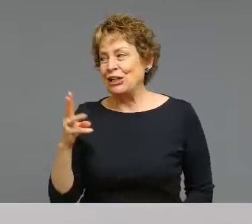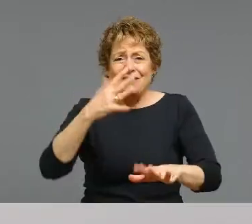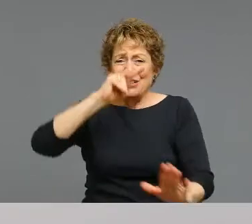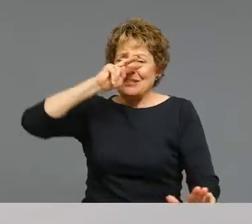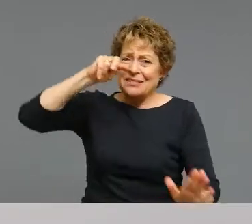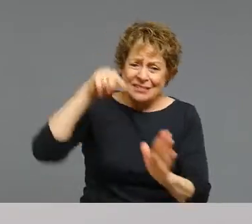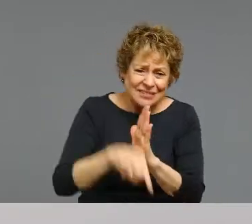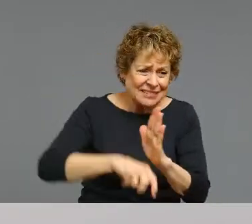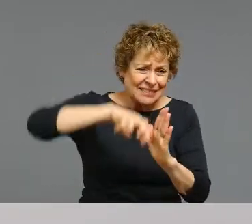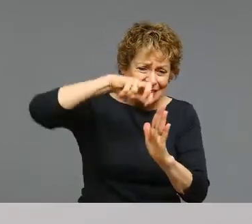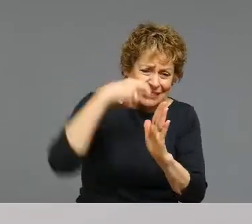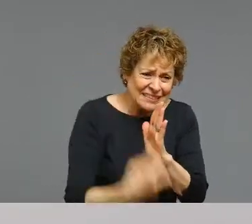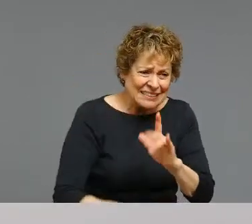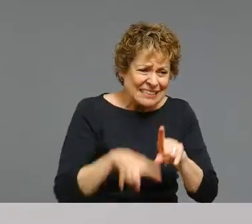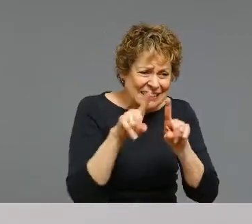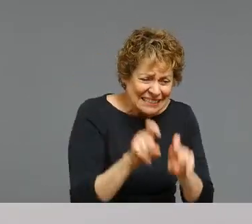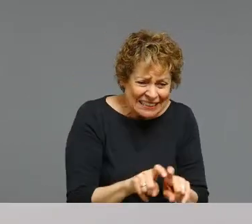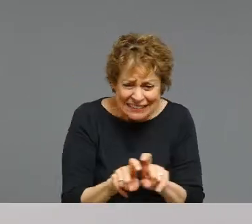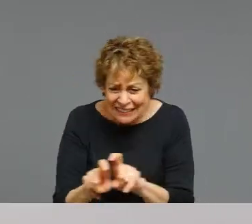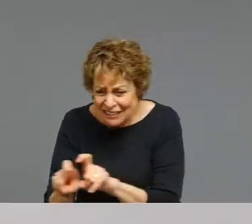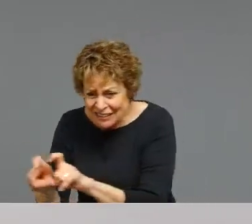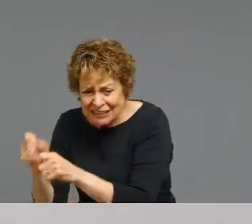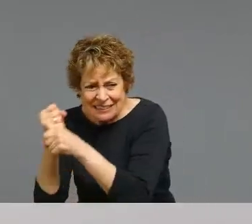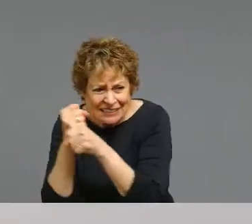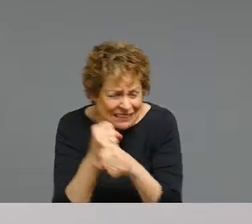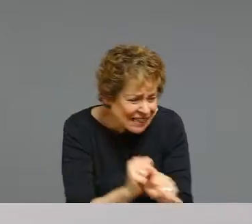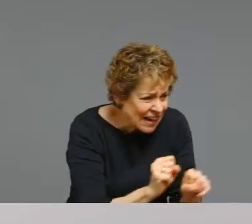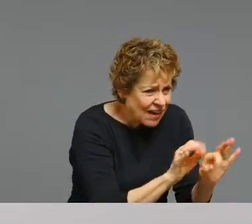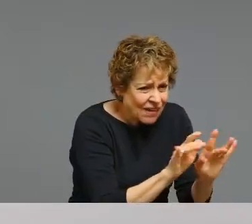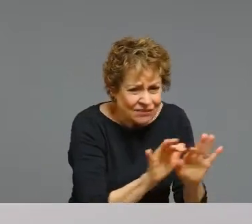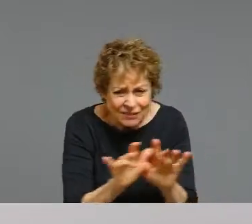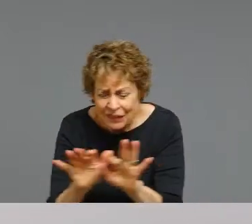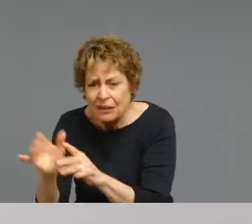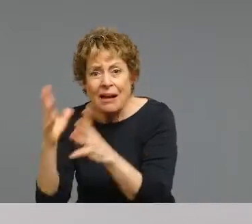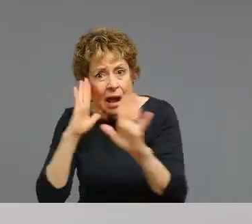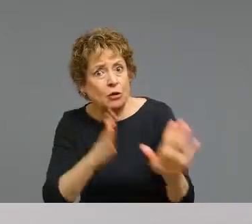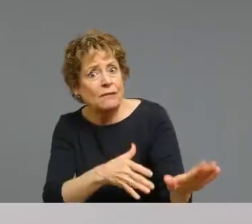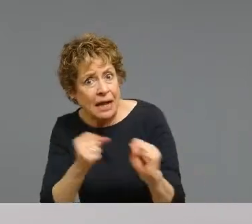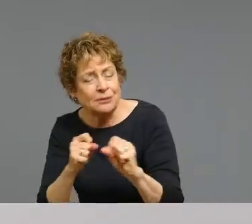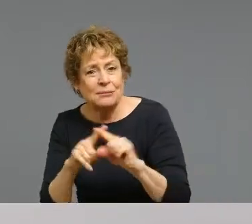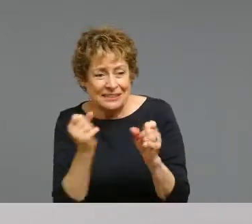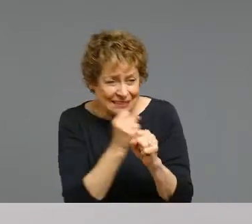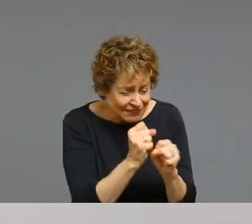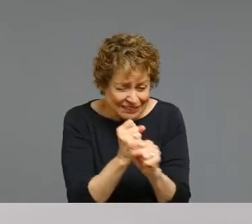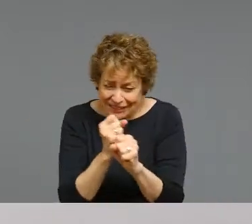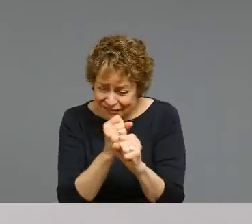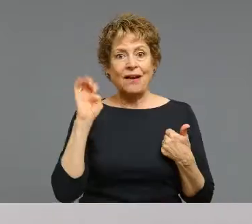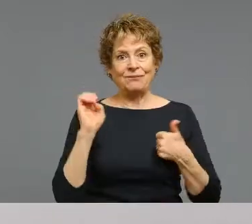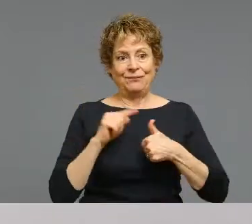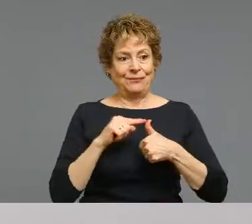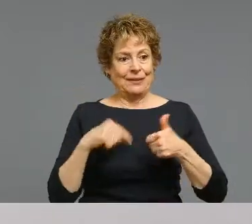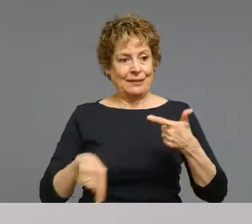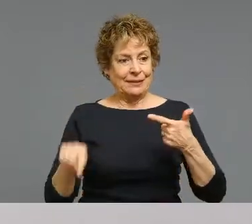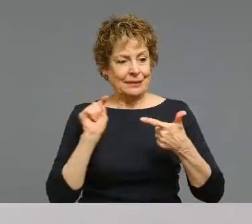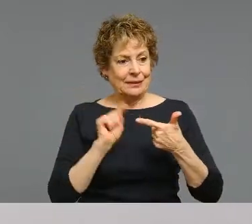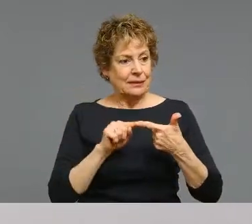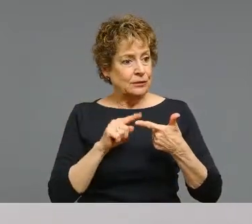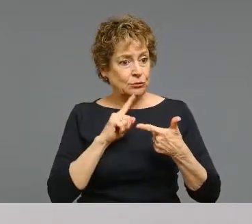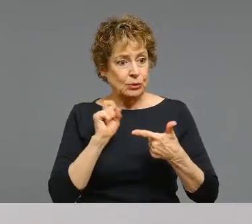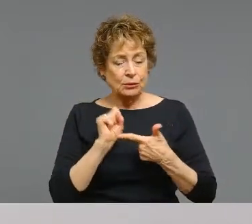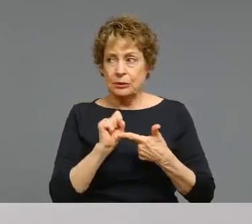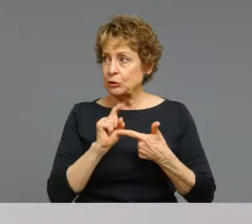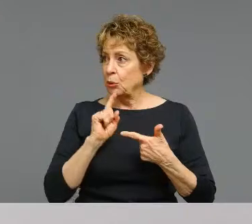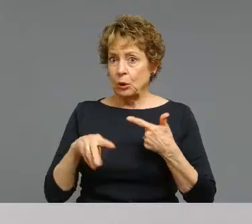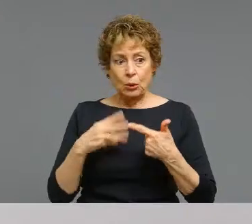but they still did the same clinical trials. So we've administered in real world studies to be highly effective